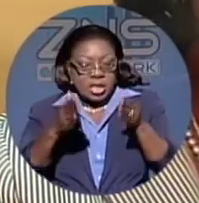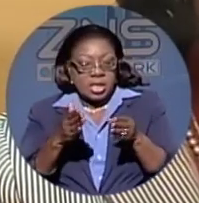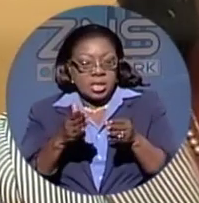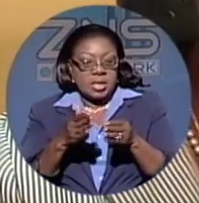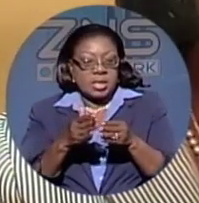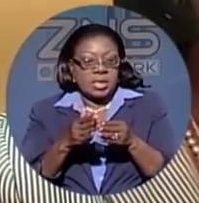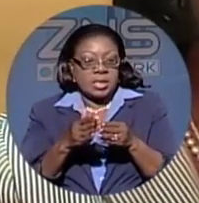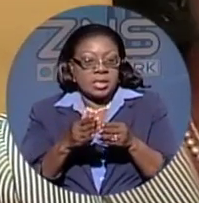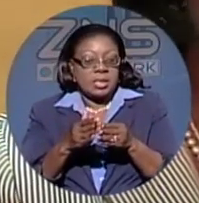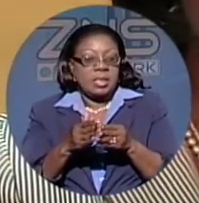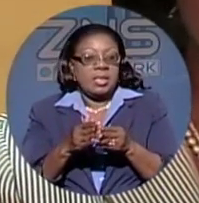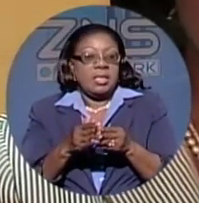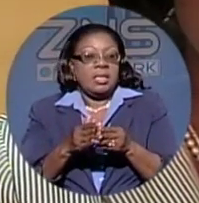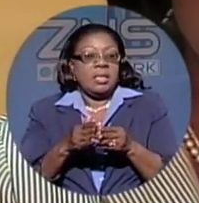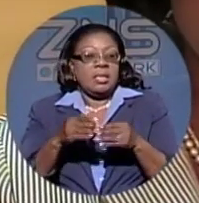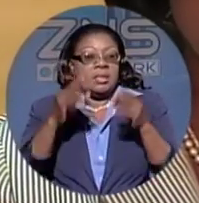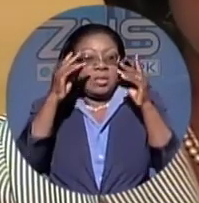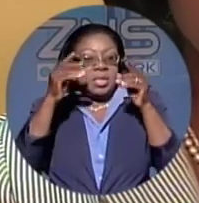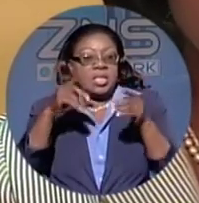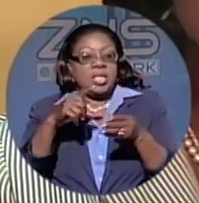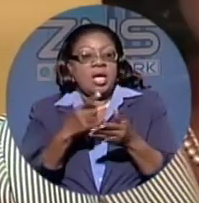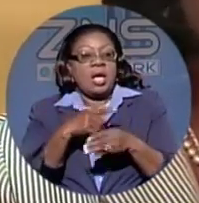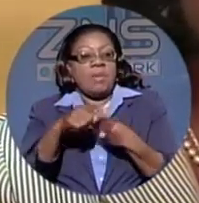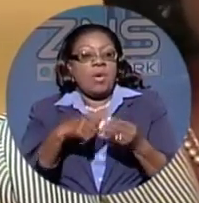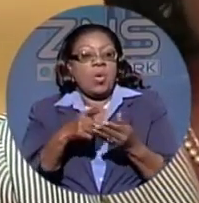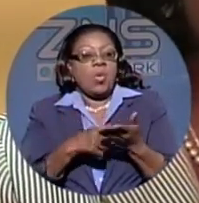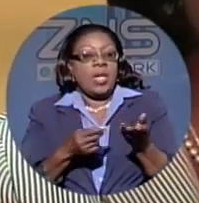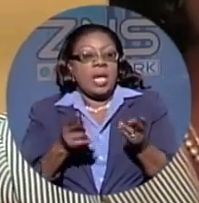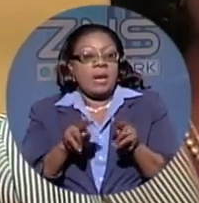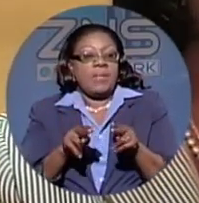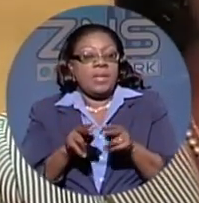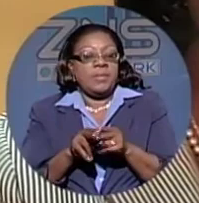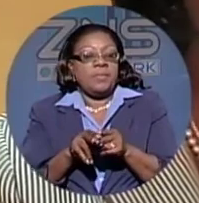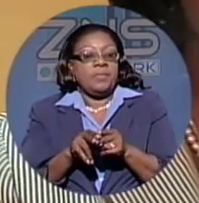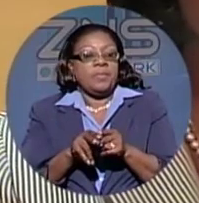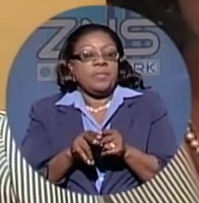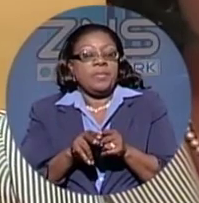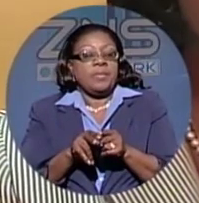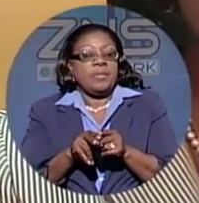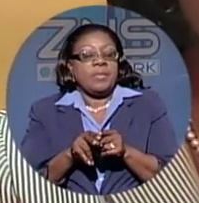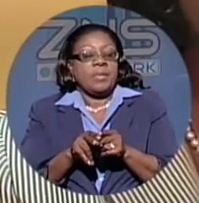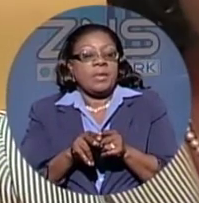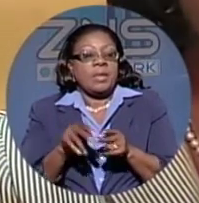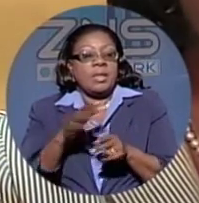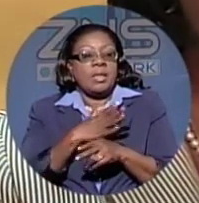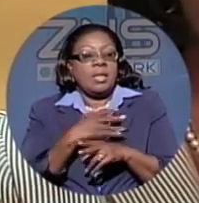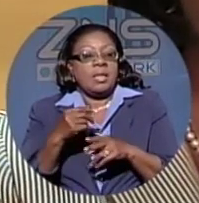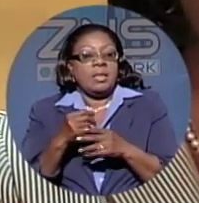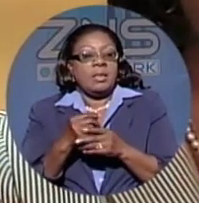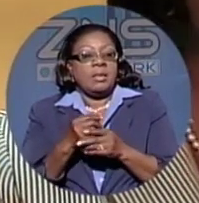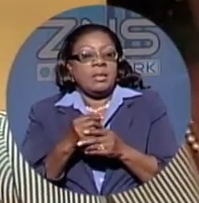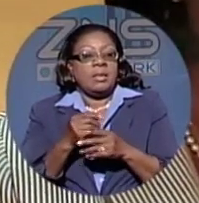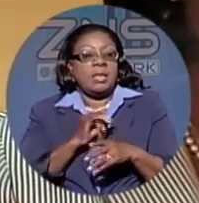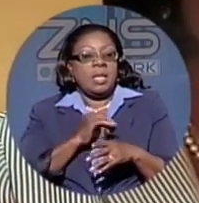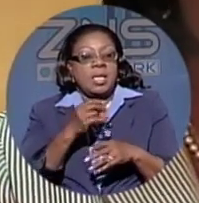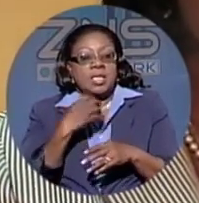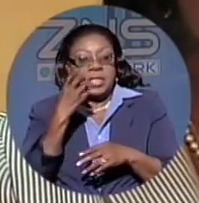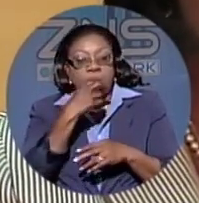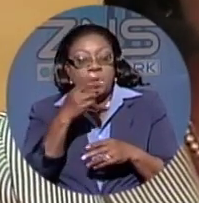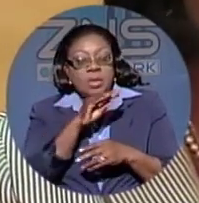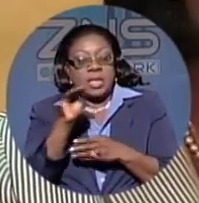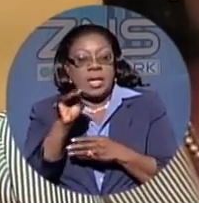heard a little something already, but nevertheless, we had a meeting here in the staff room, and I spoke to